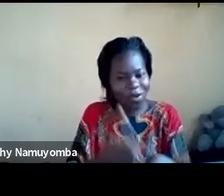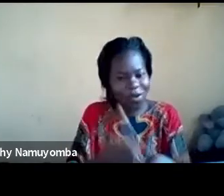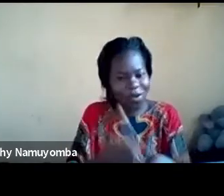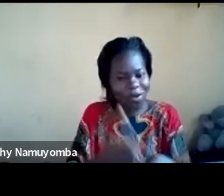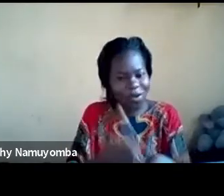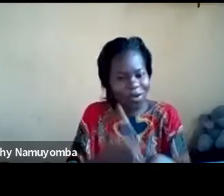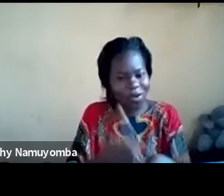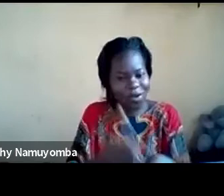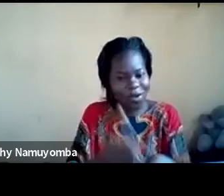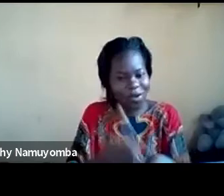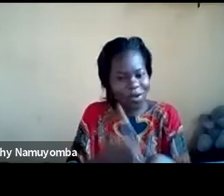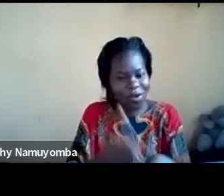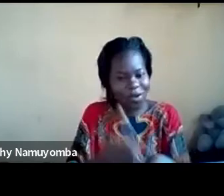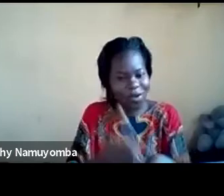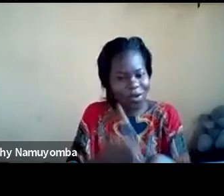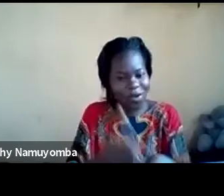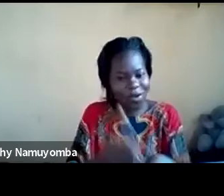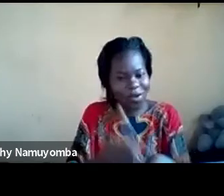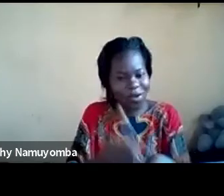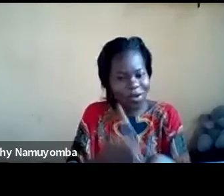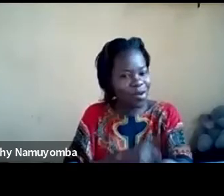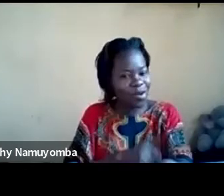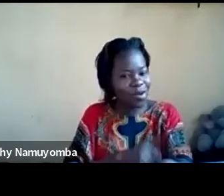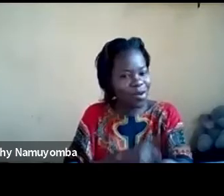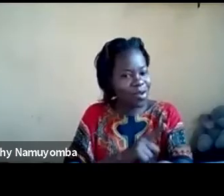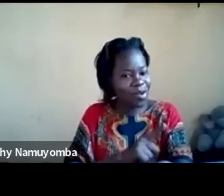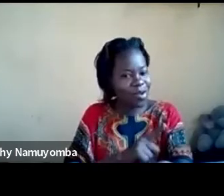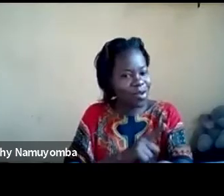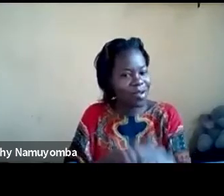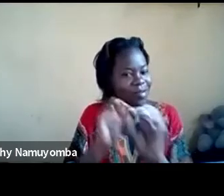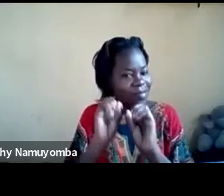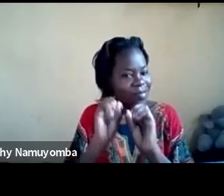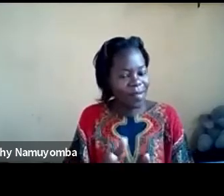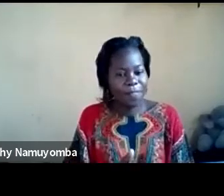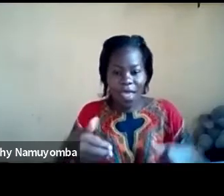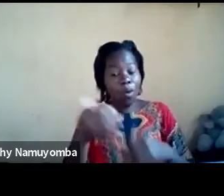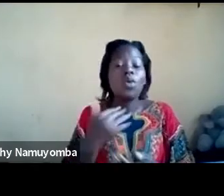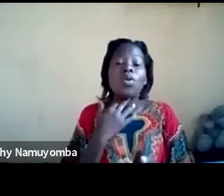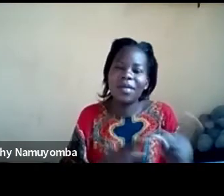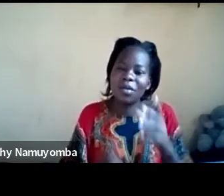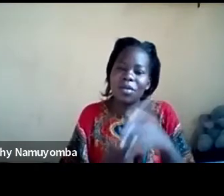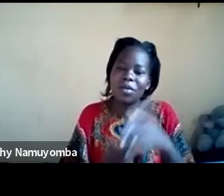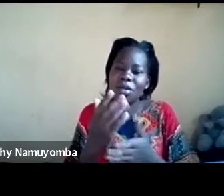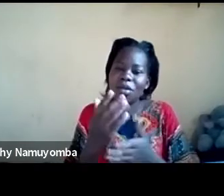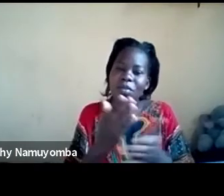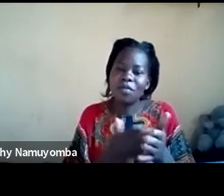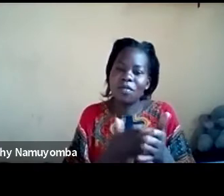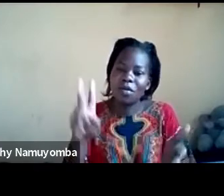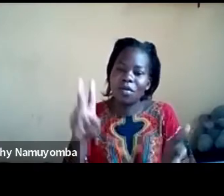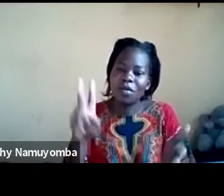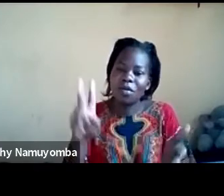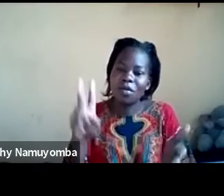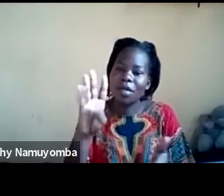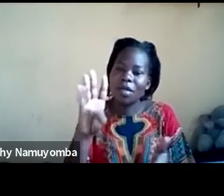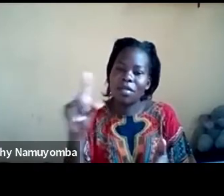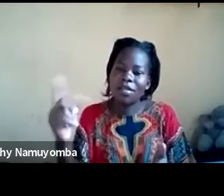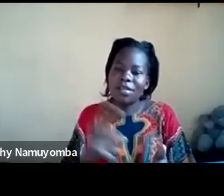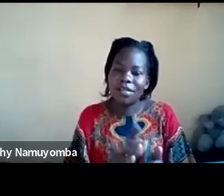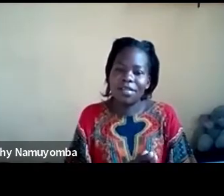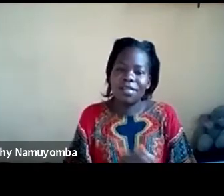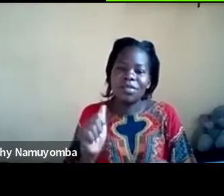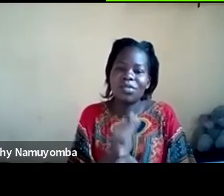the young people who are on the call, do they want to take advantage of this opportunity before the bill gets passed to do as much extracting as possible